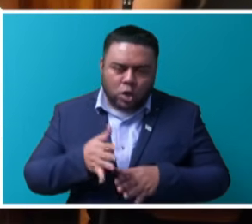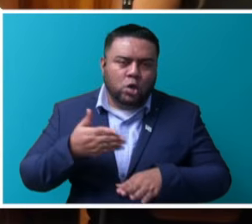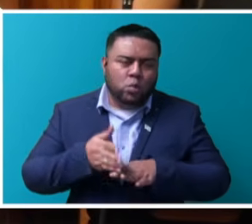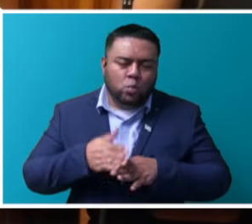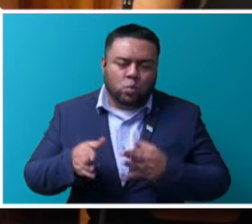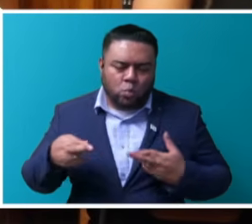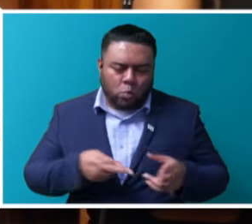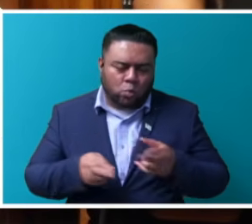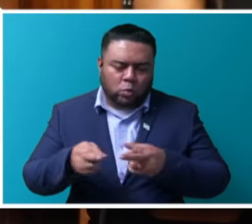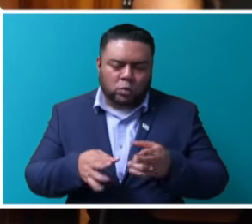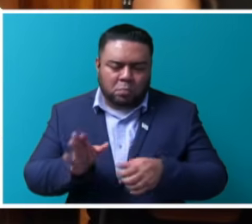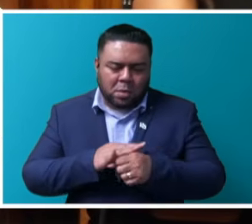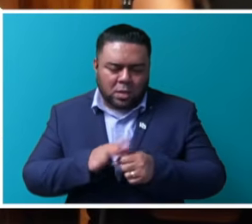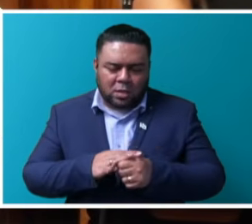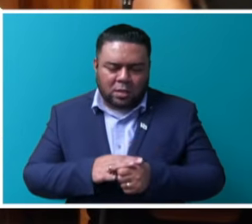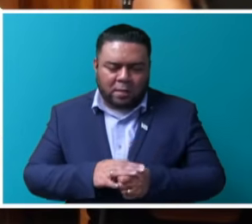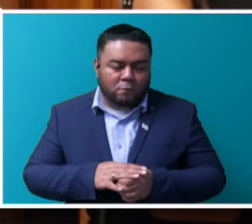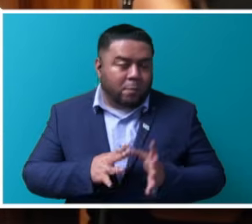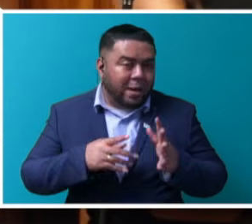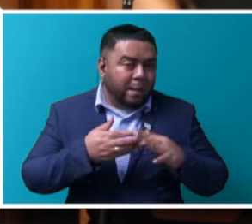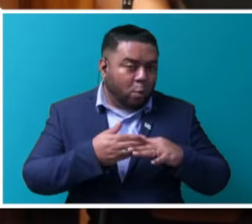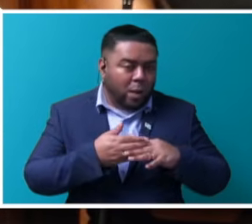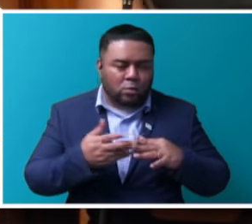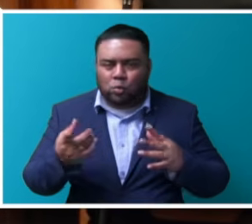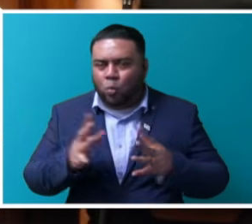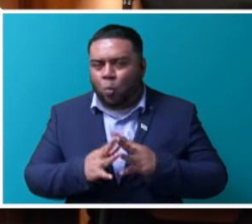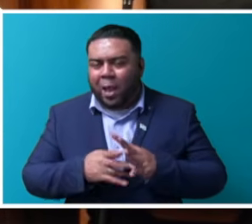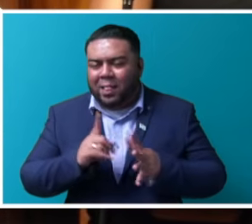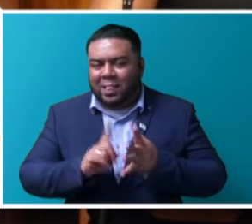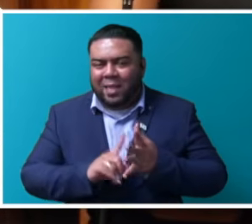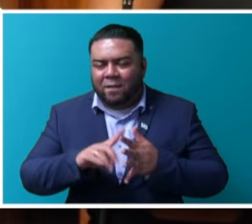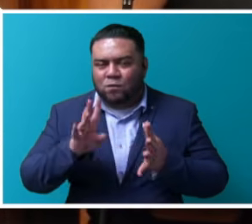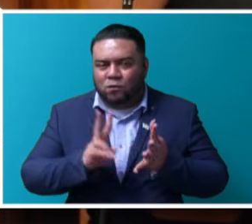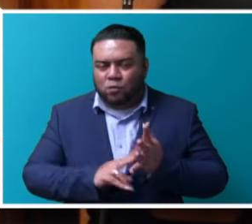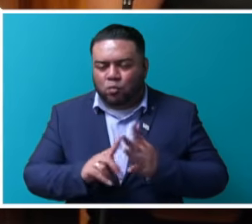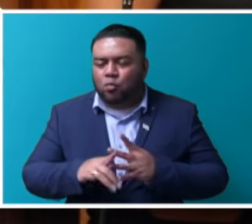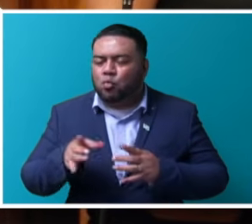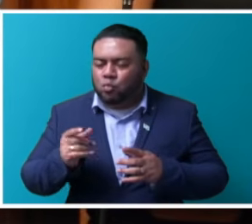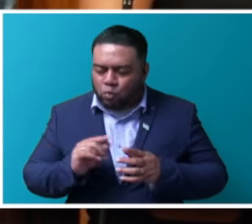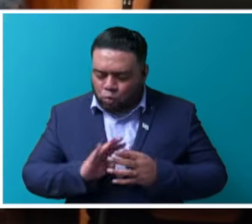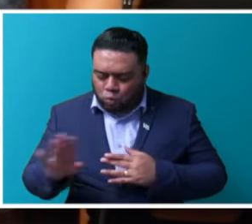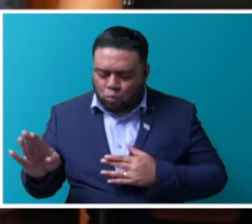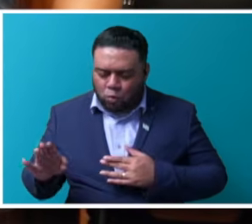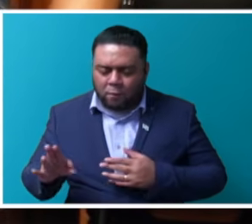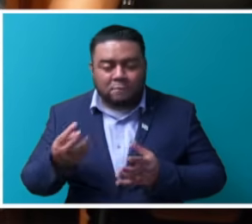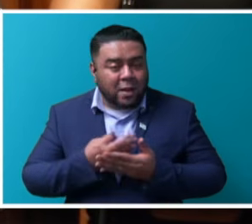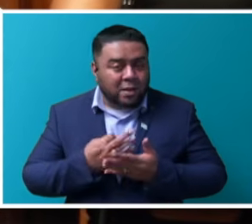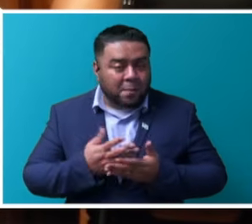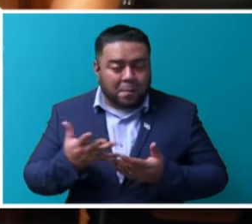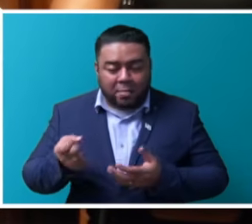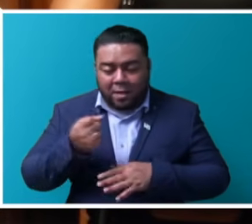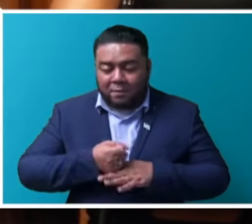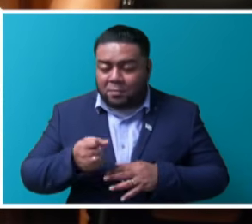on strategic corridors such as the Numbalu-Walebu Coast Road, Natewa West Roads, funded by the government of China, and I know the